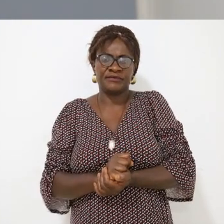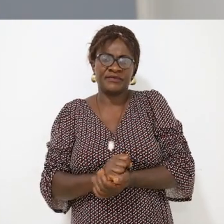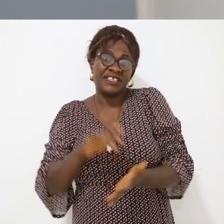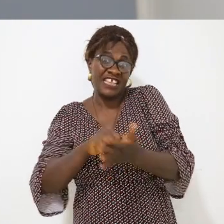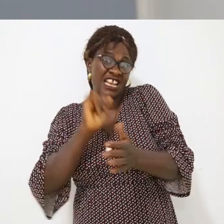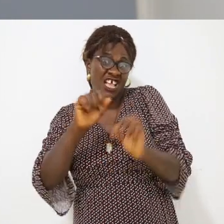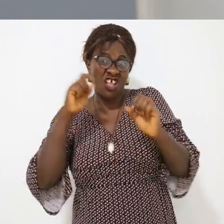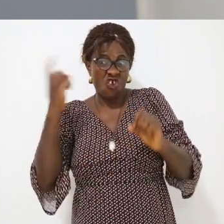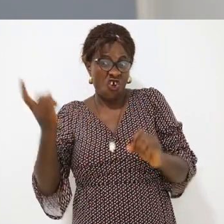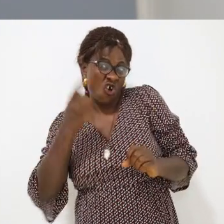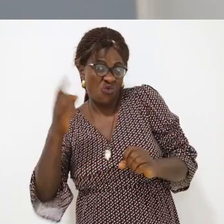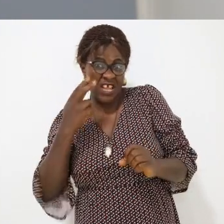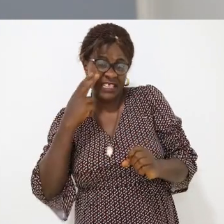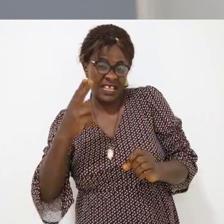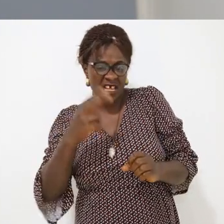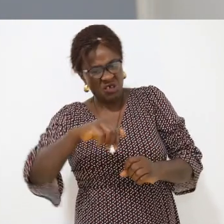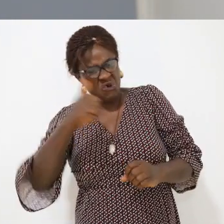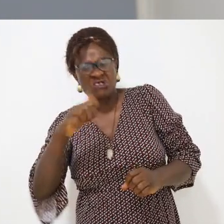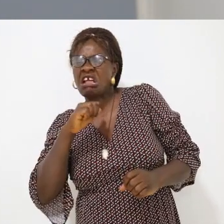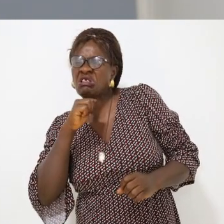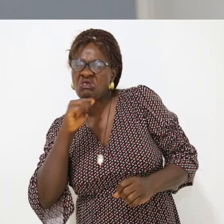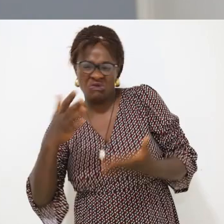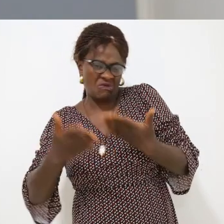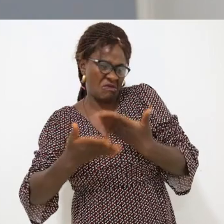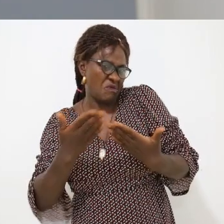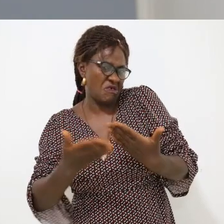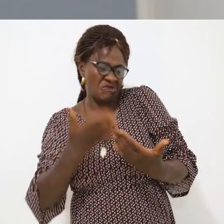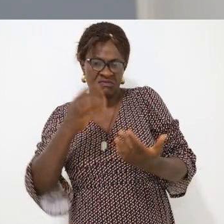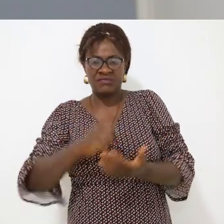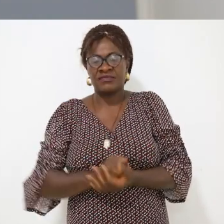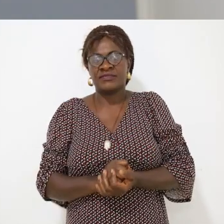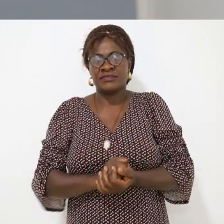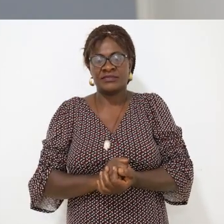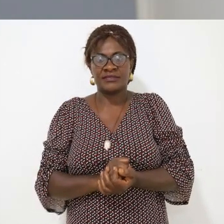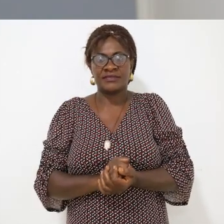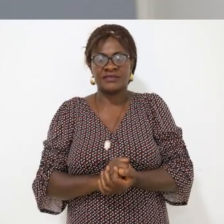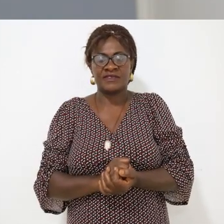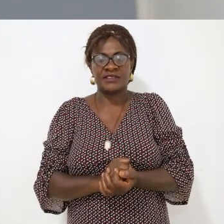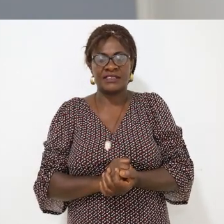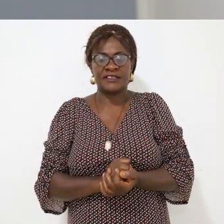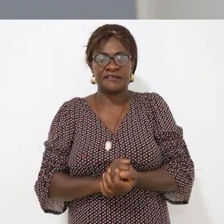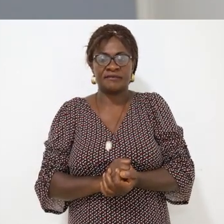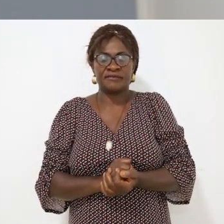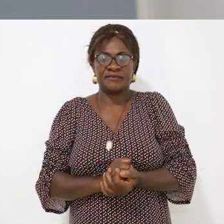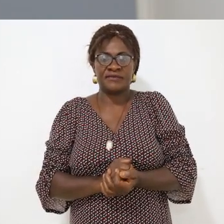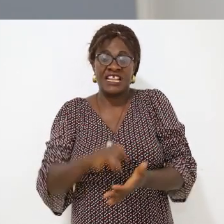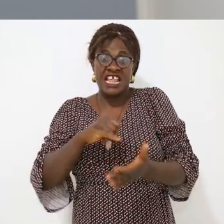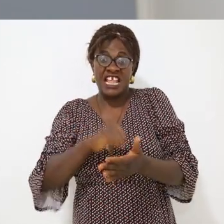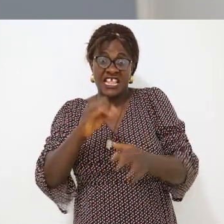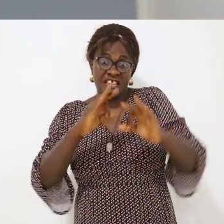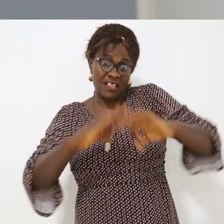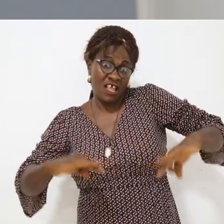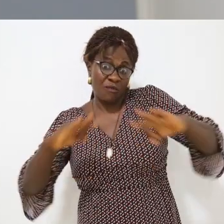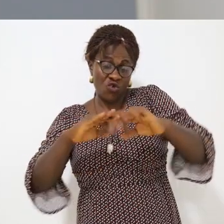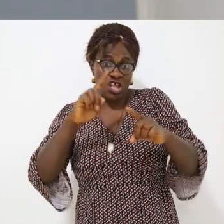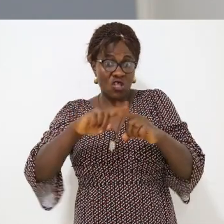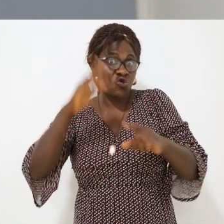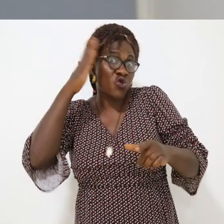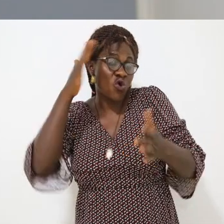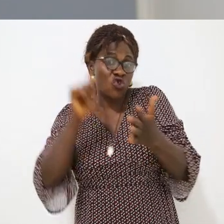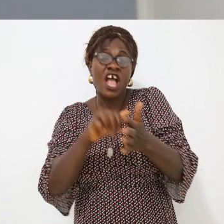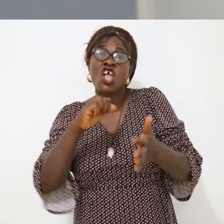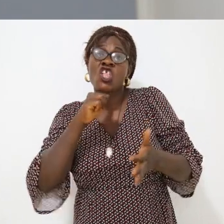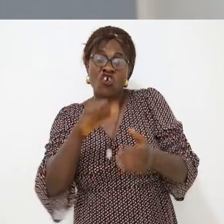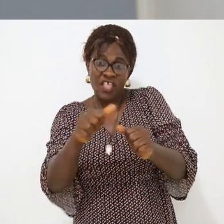been seen more often, and there are other manifestations which are less common. And it's important for us to know that